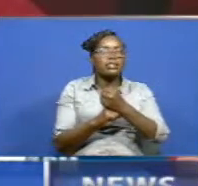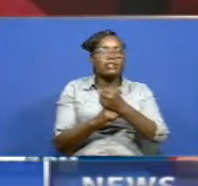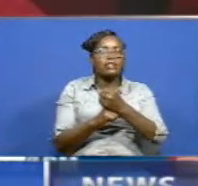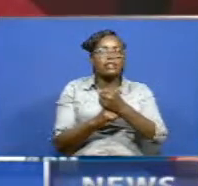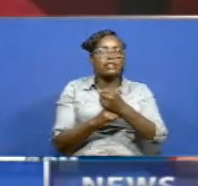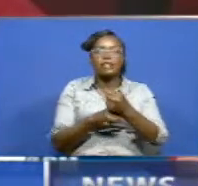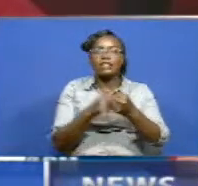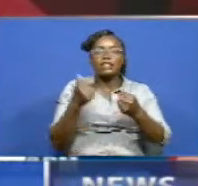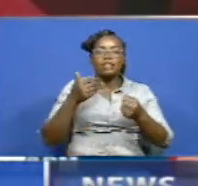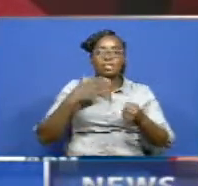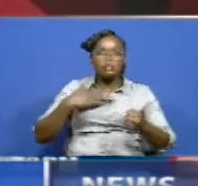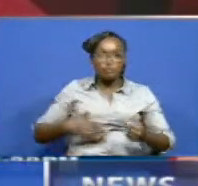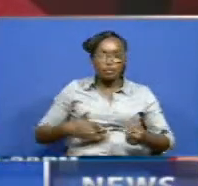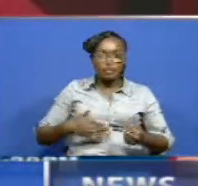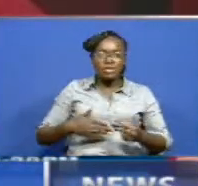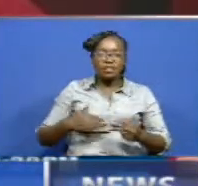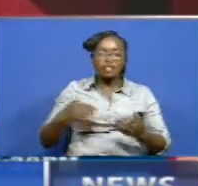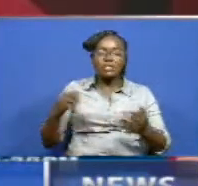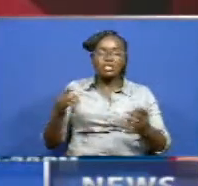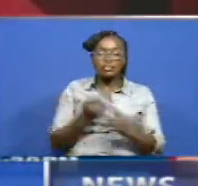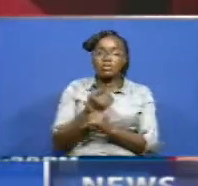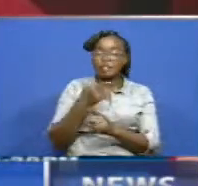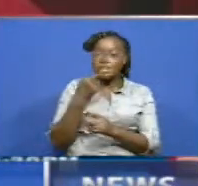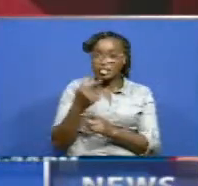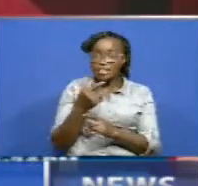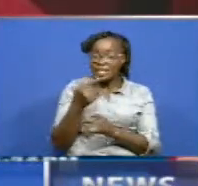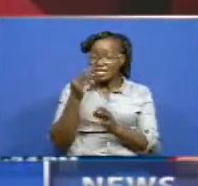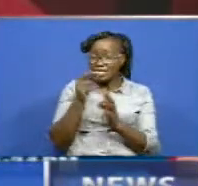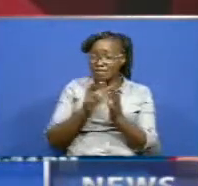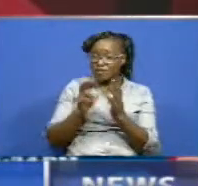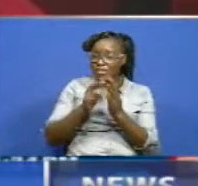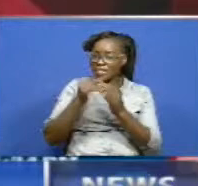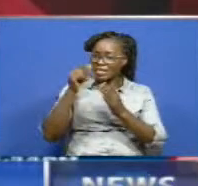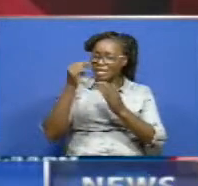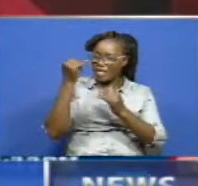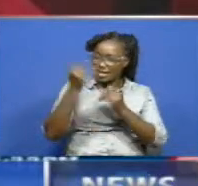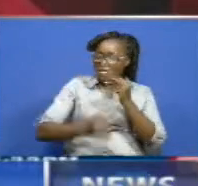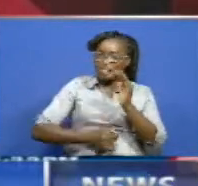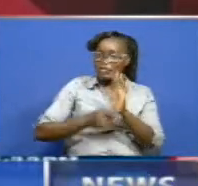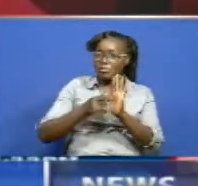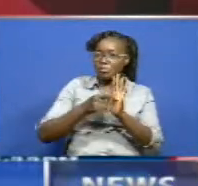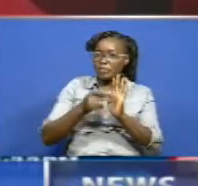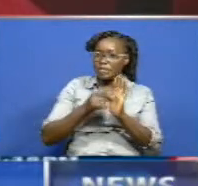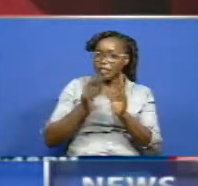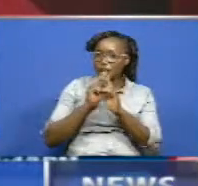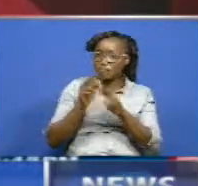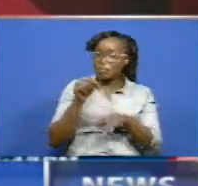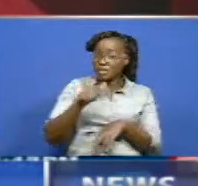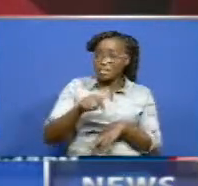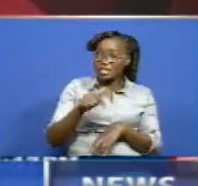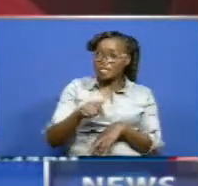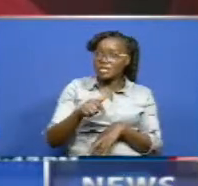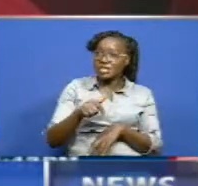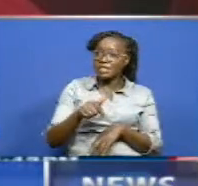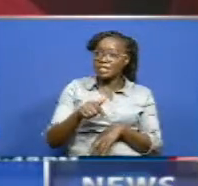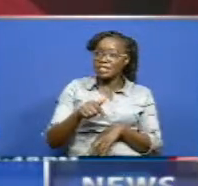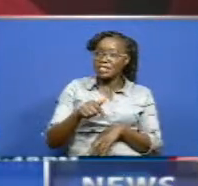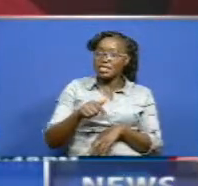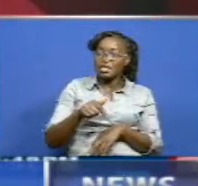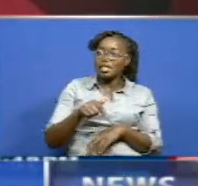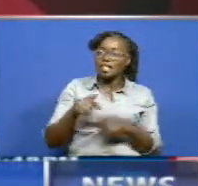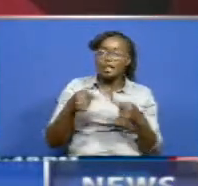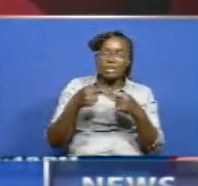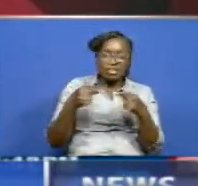is anybody saying something different. If you look at the last page of this report, there is no